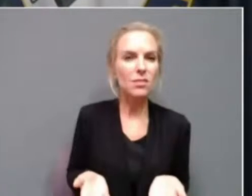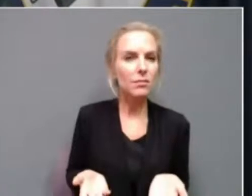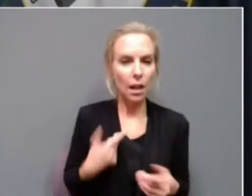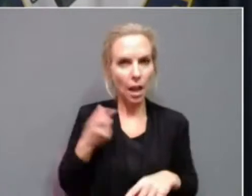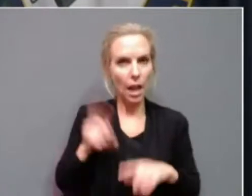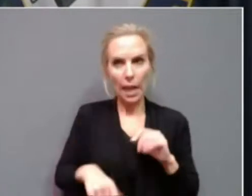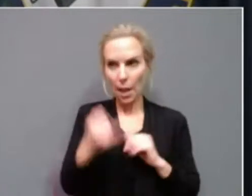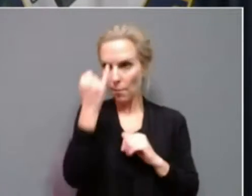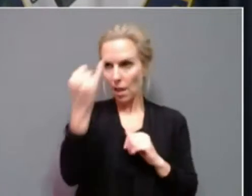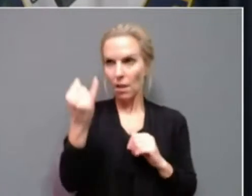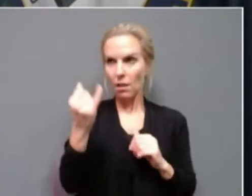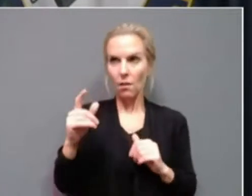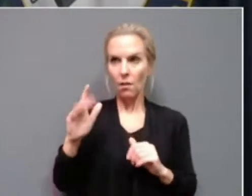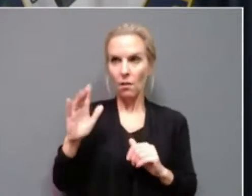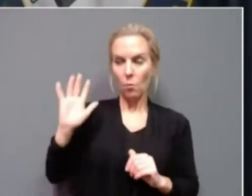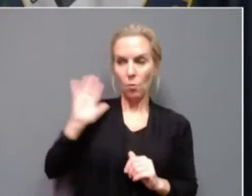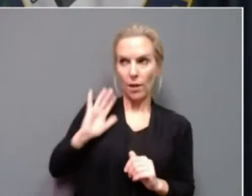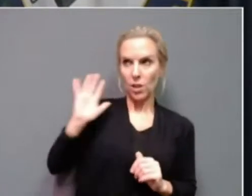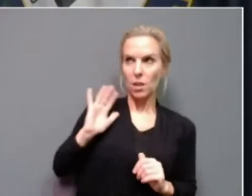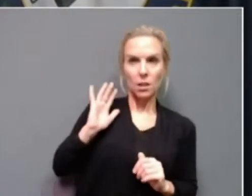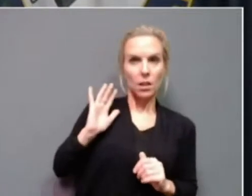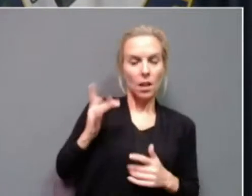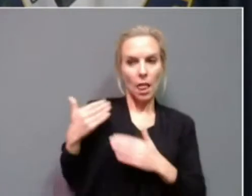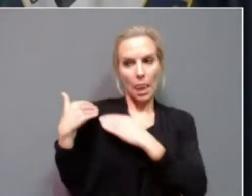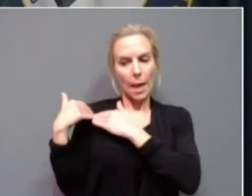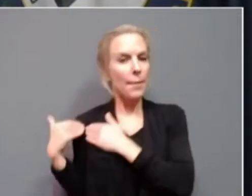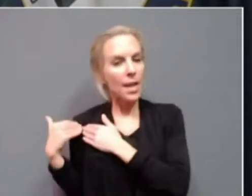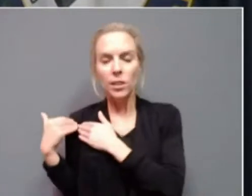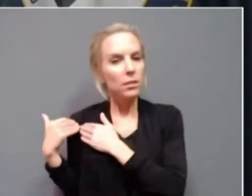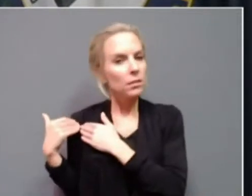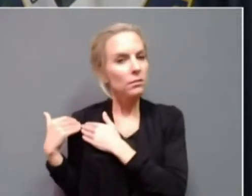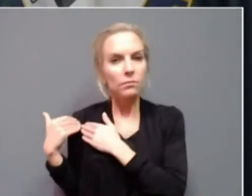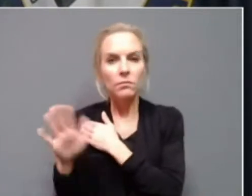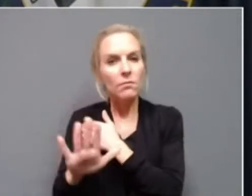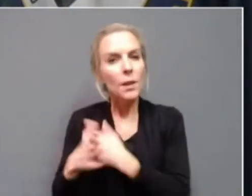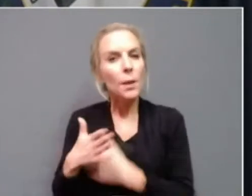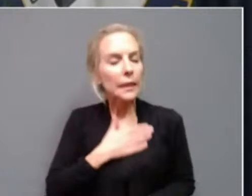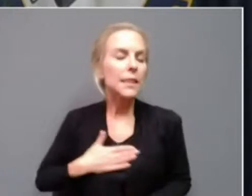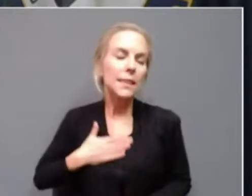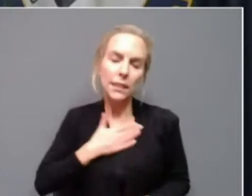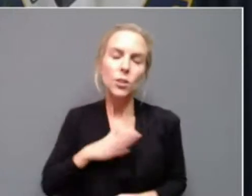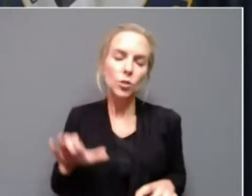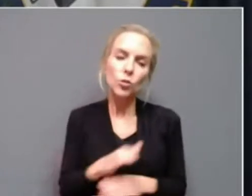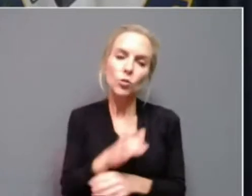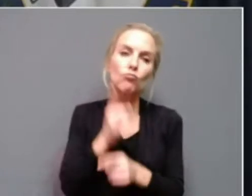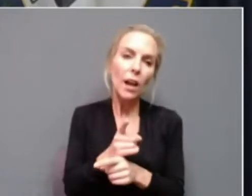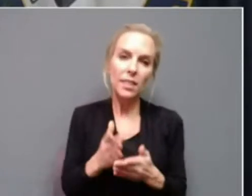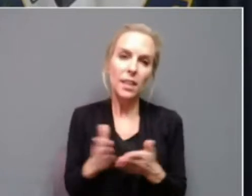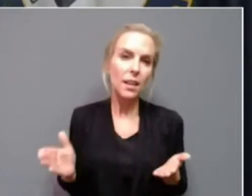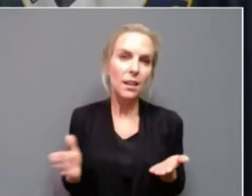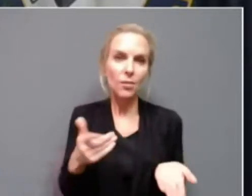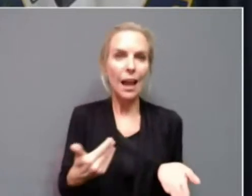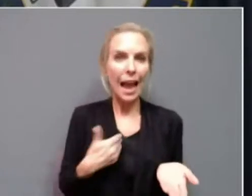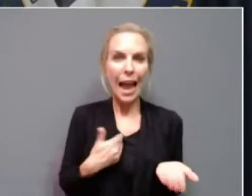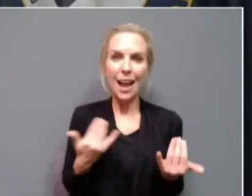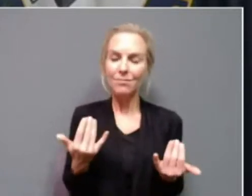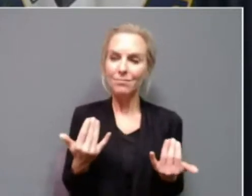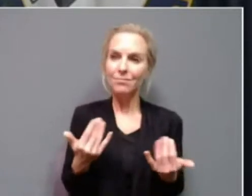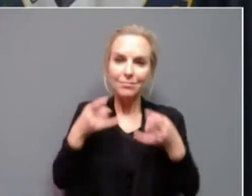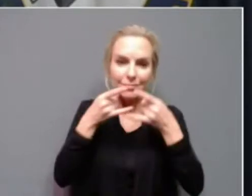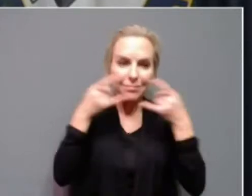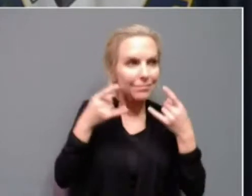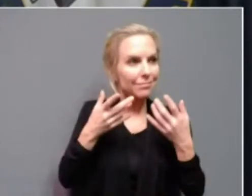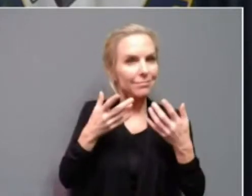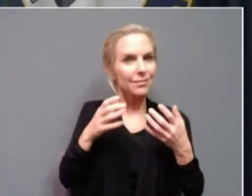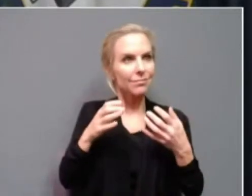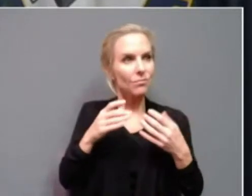from my previous life the liability. Please, just do the right thing. You've got cover now. Just do the right thing.